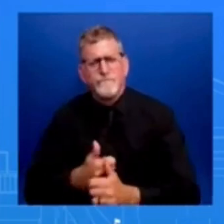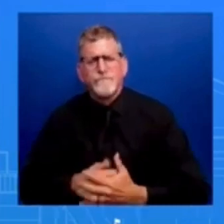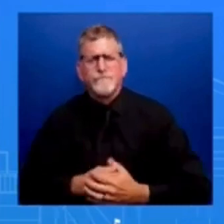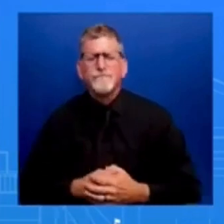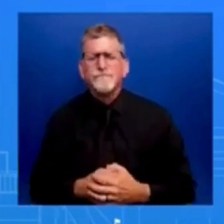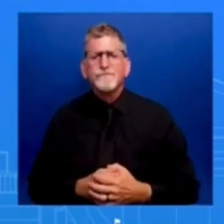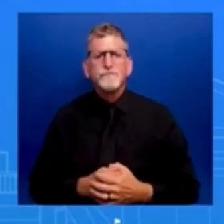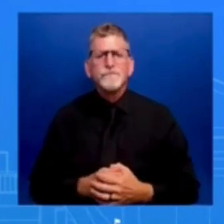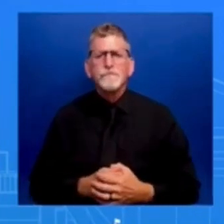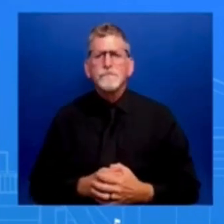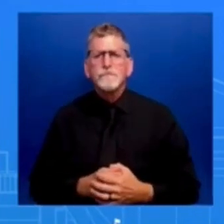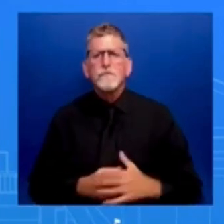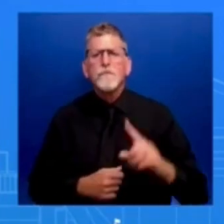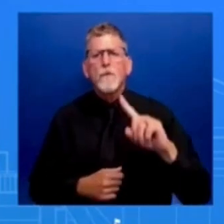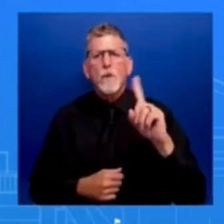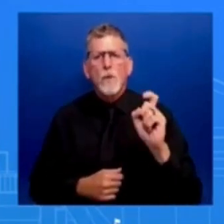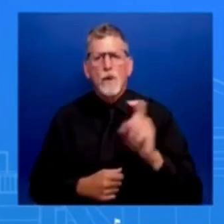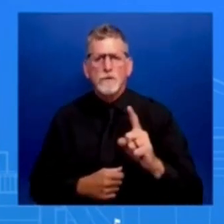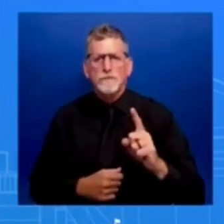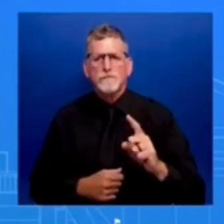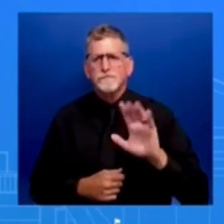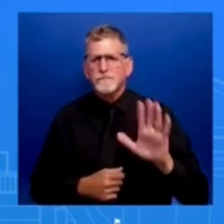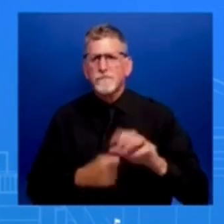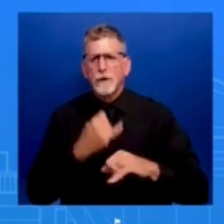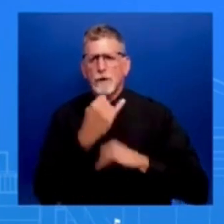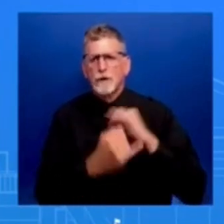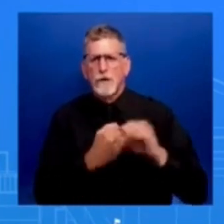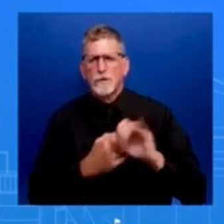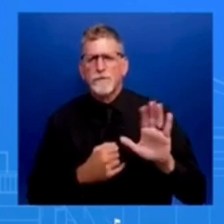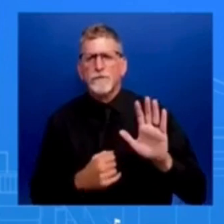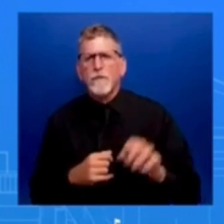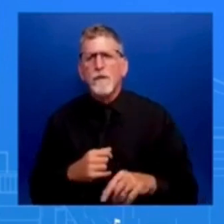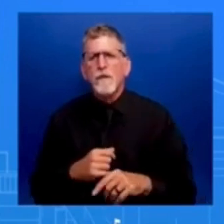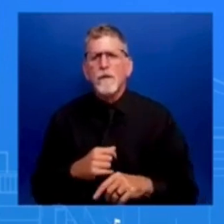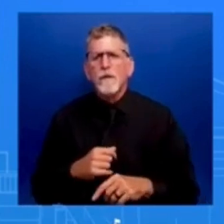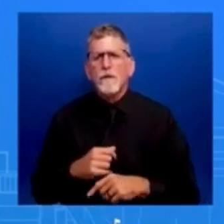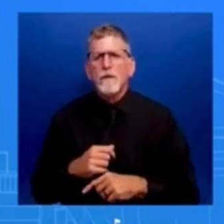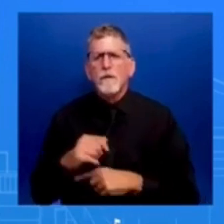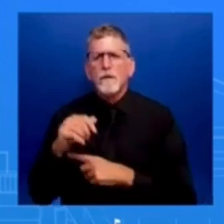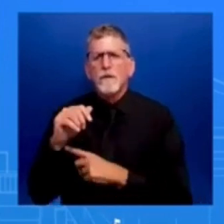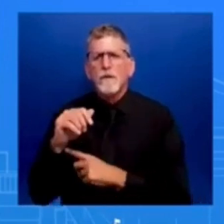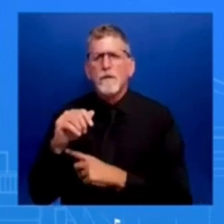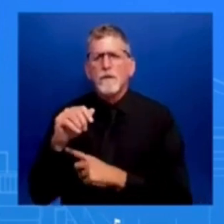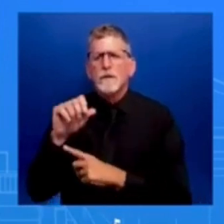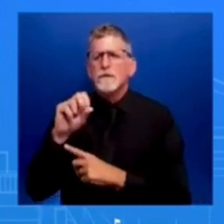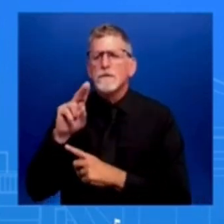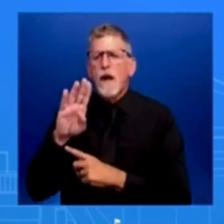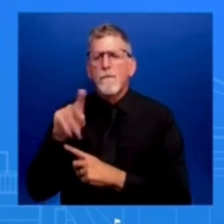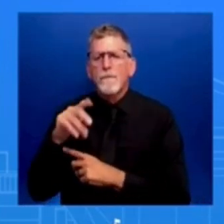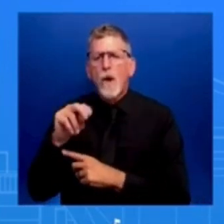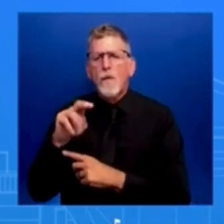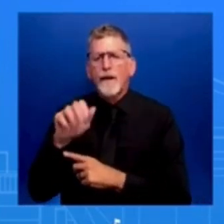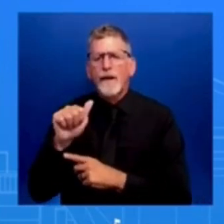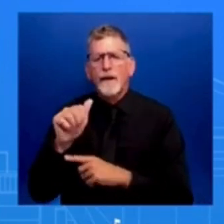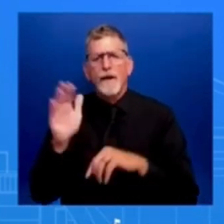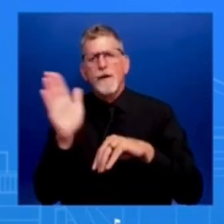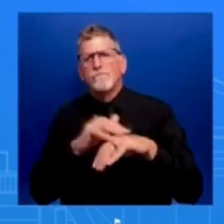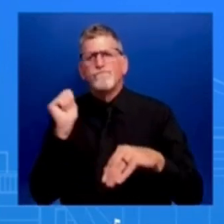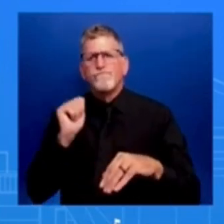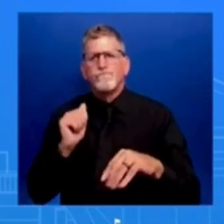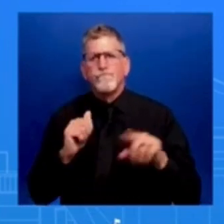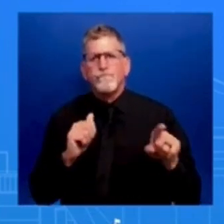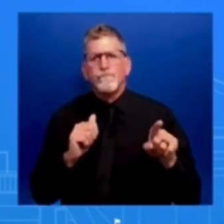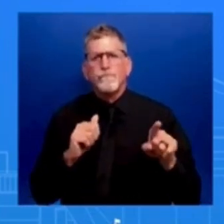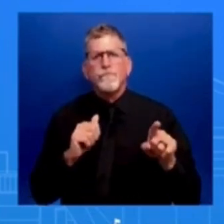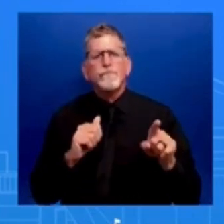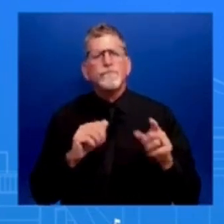I think the subpoena, we were supposed to provide information on Afghanistan and the withdrawal by Tuesday at 10 o'clock.